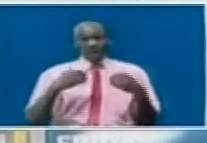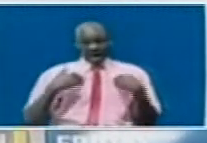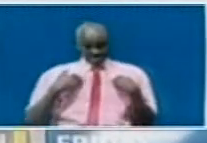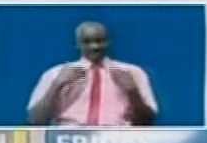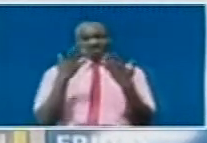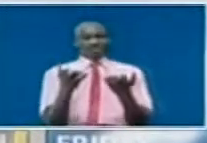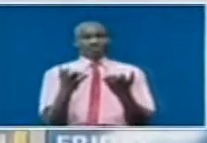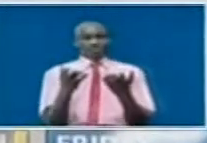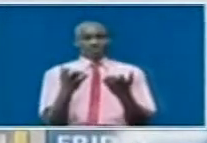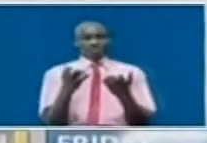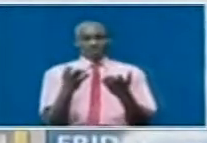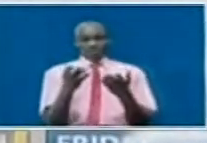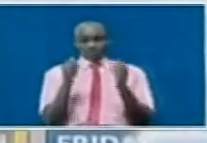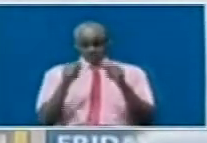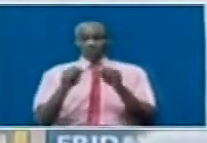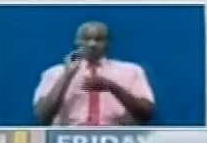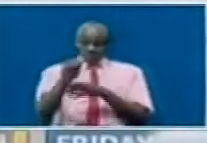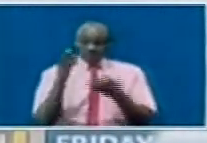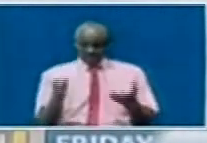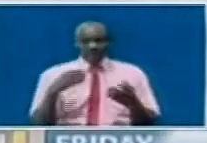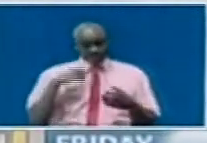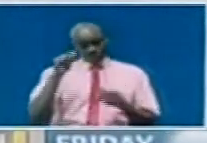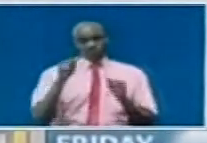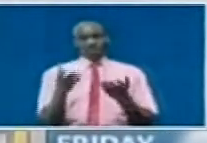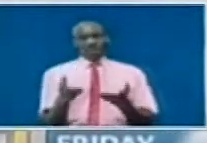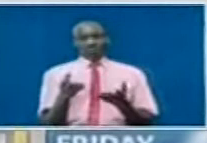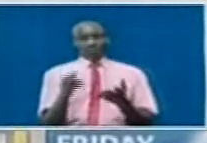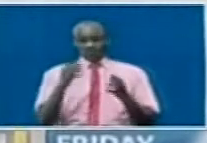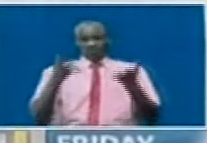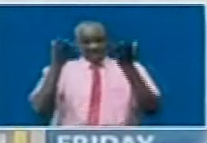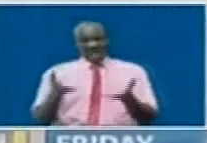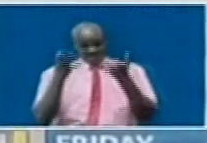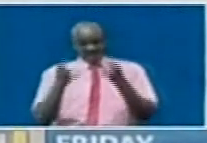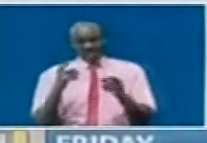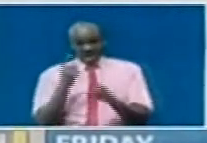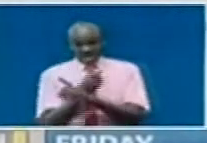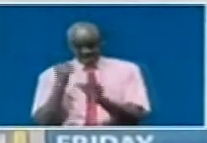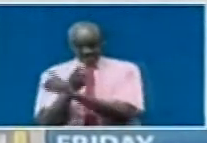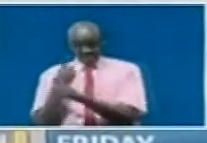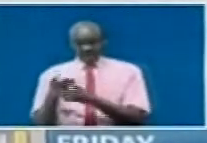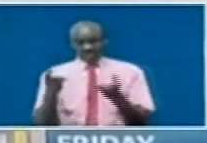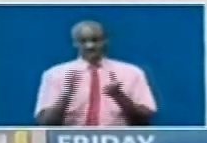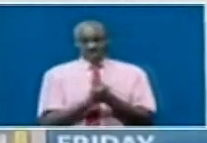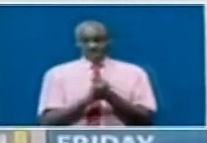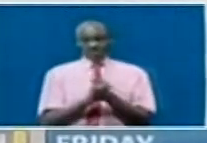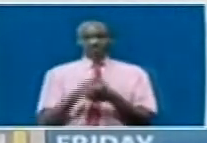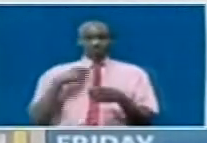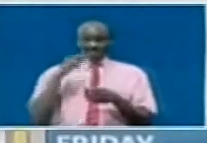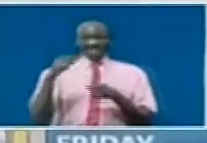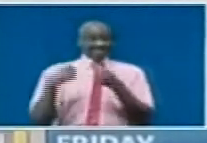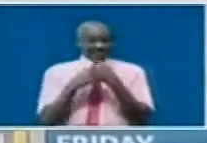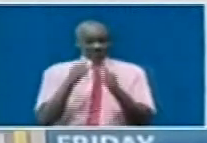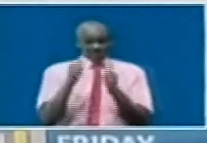load that we are going to put on top of the roofs. That's the panels and the other accessories. So the challenge